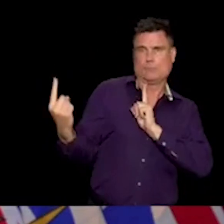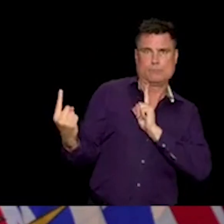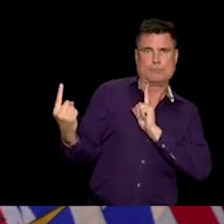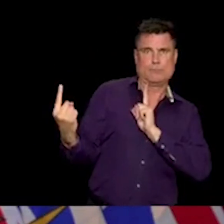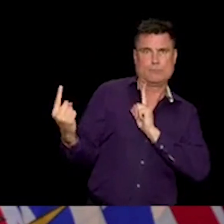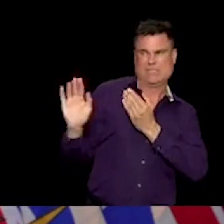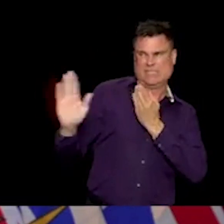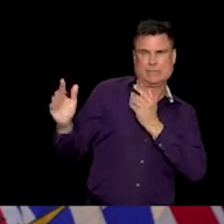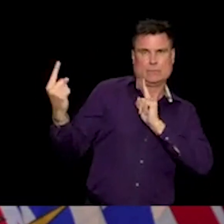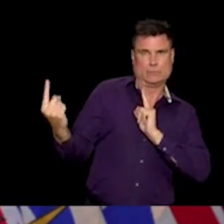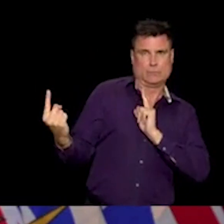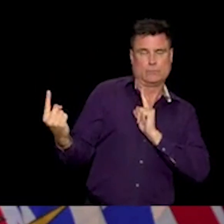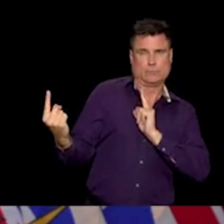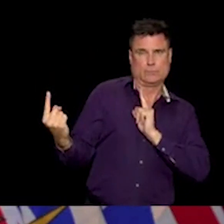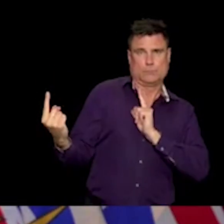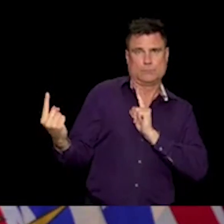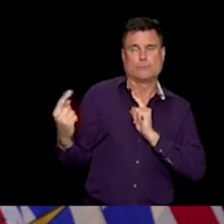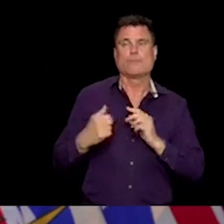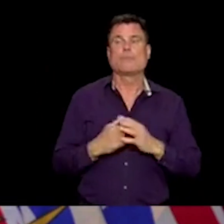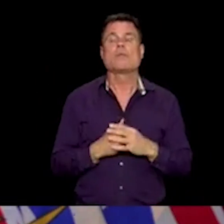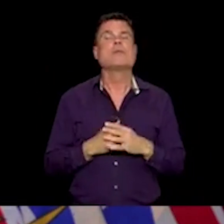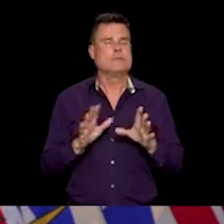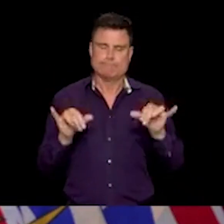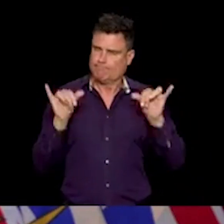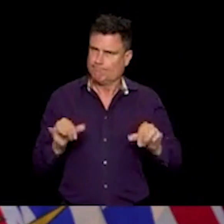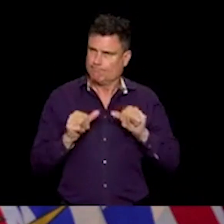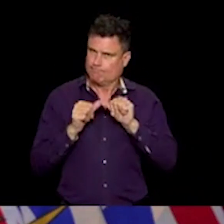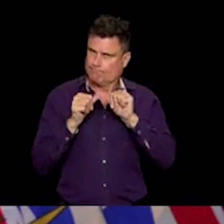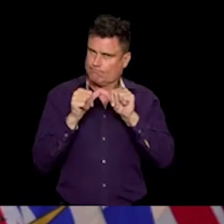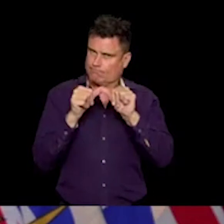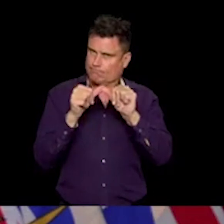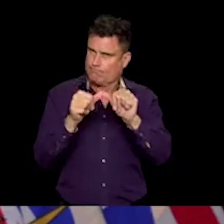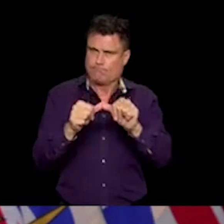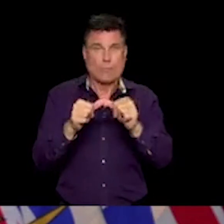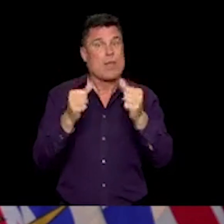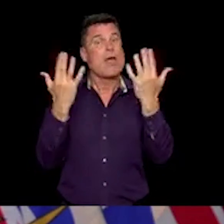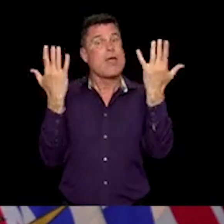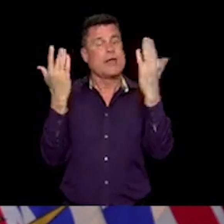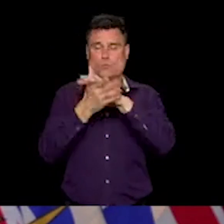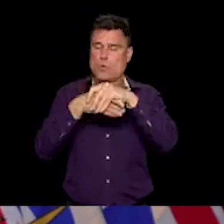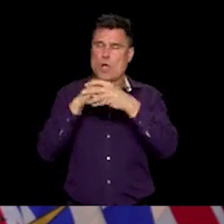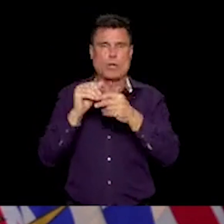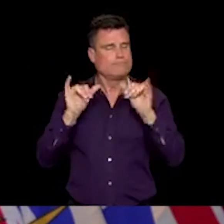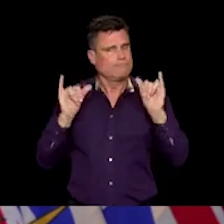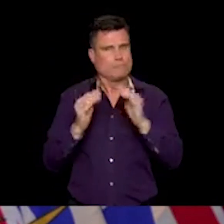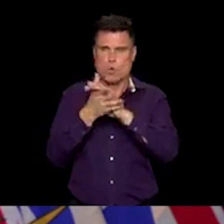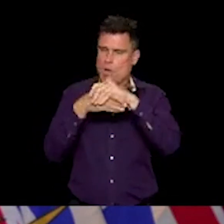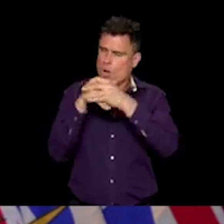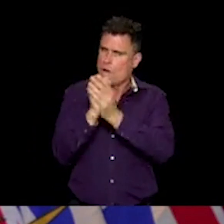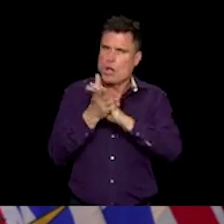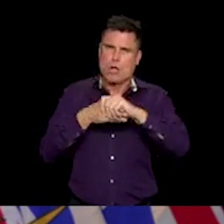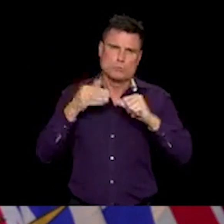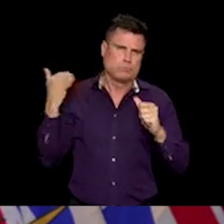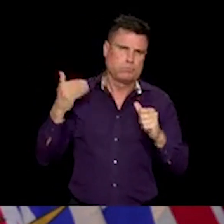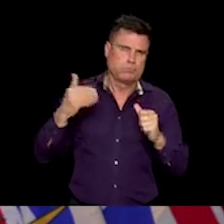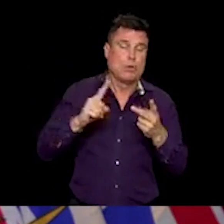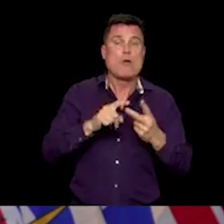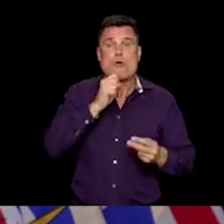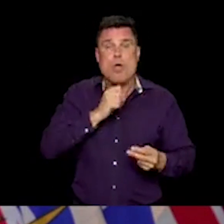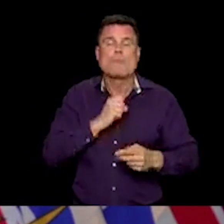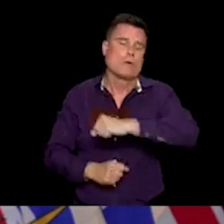transmission of this virus are to stay home and away from others if we're sick ourselves, to keep that safe distance, and all of